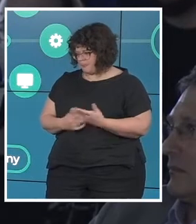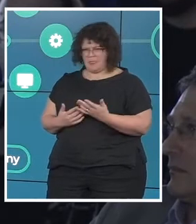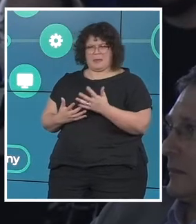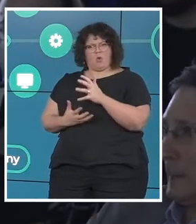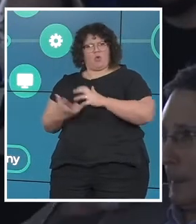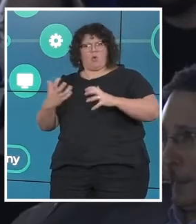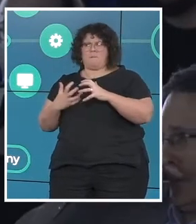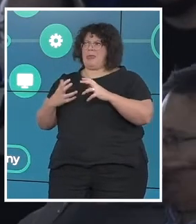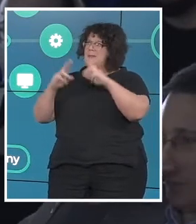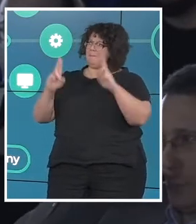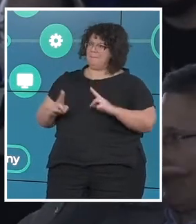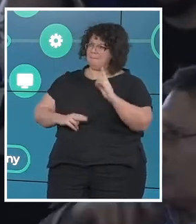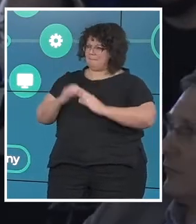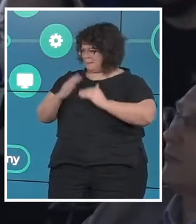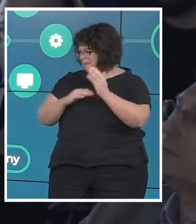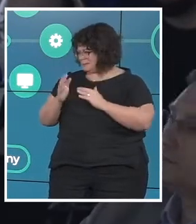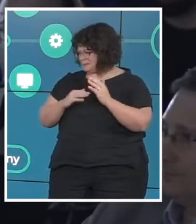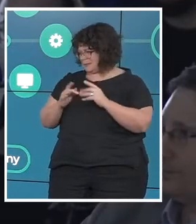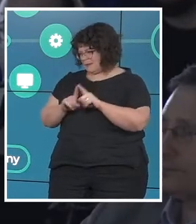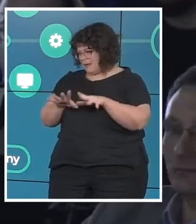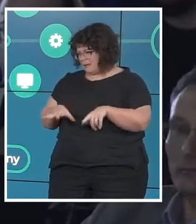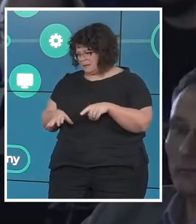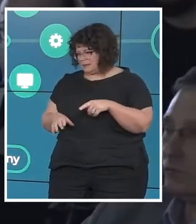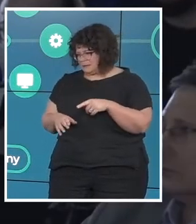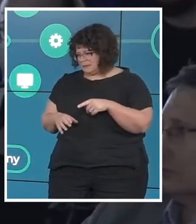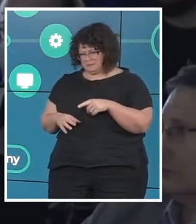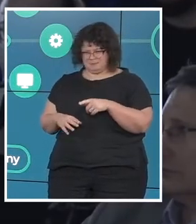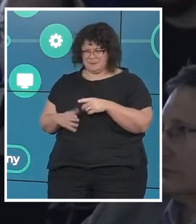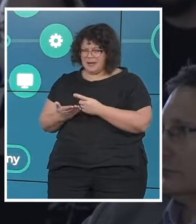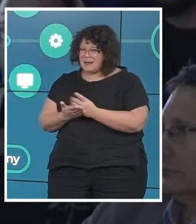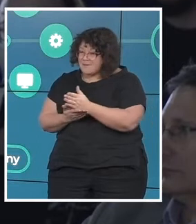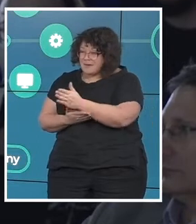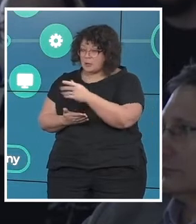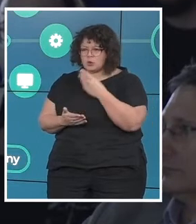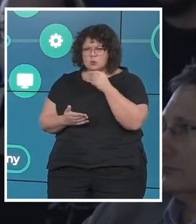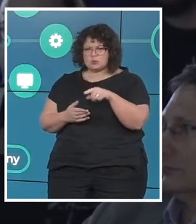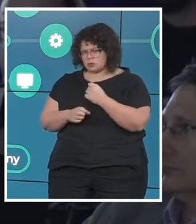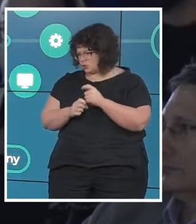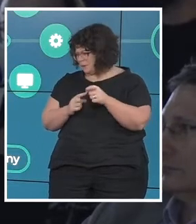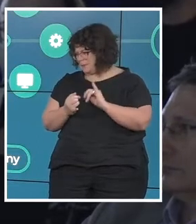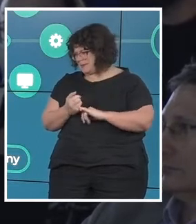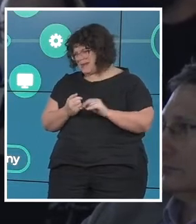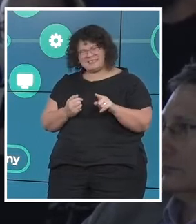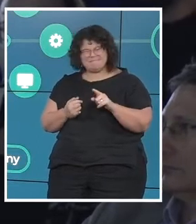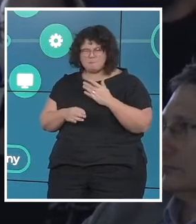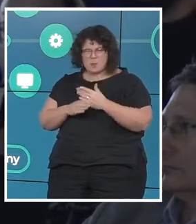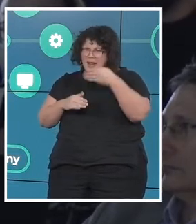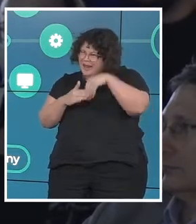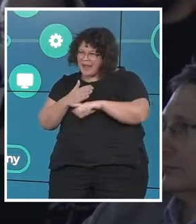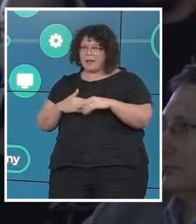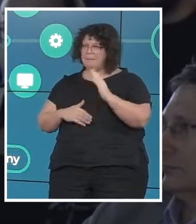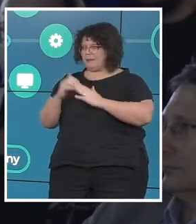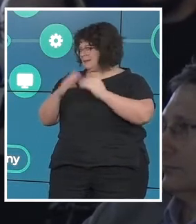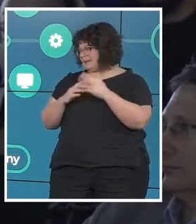work inside. So being able to connect to a sighted person who can help you navigate is a pretty big deal. So we do a lot of those, thousands a day.